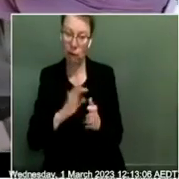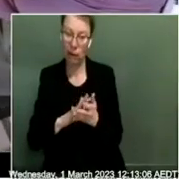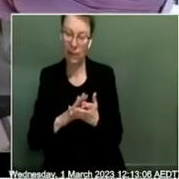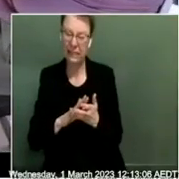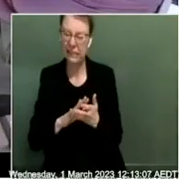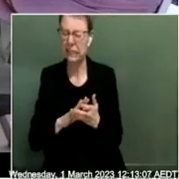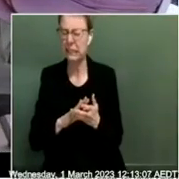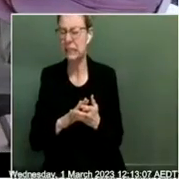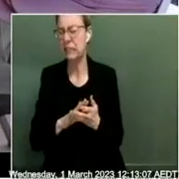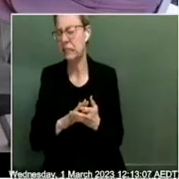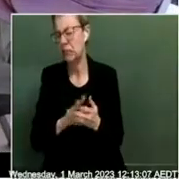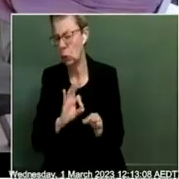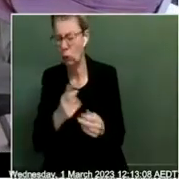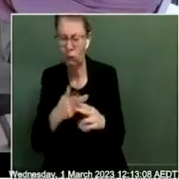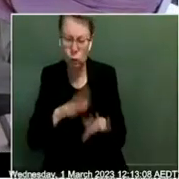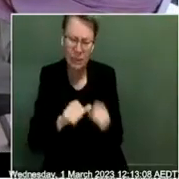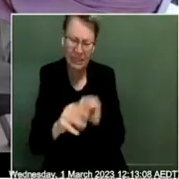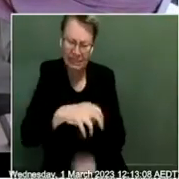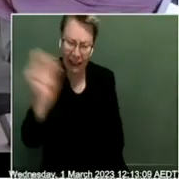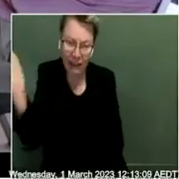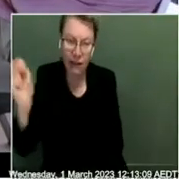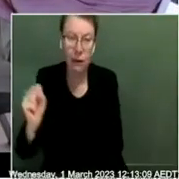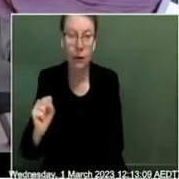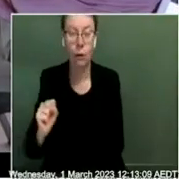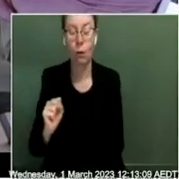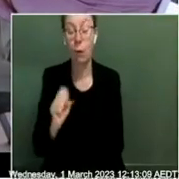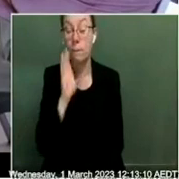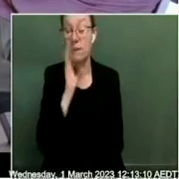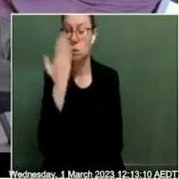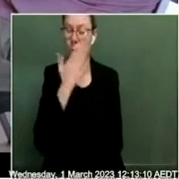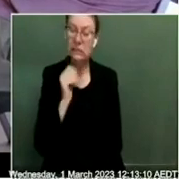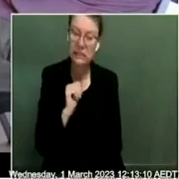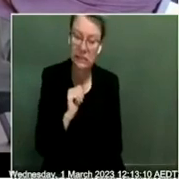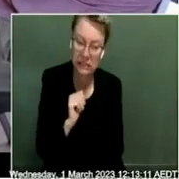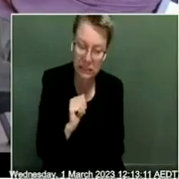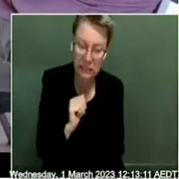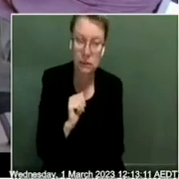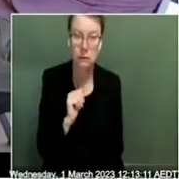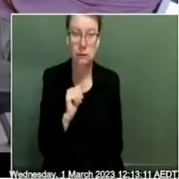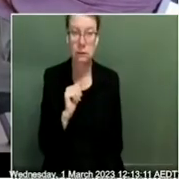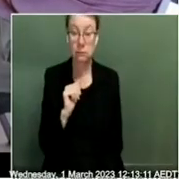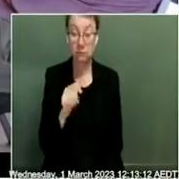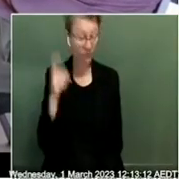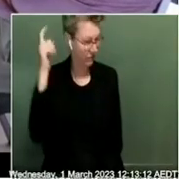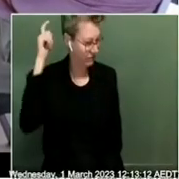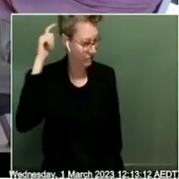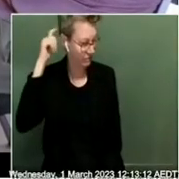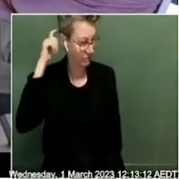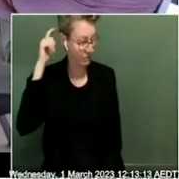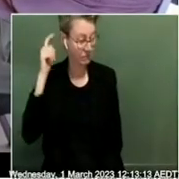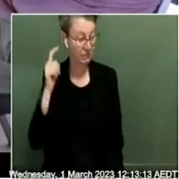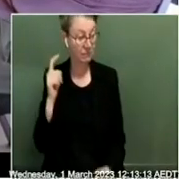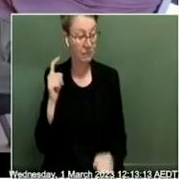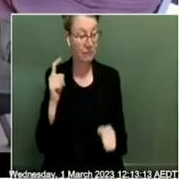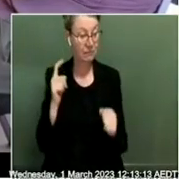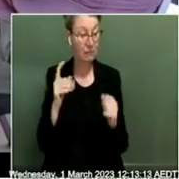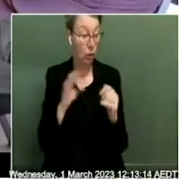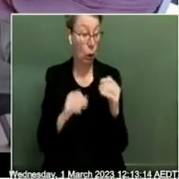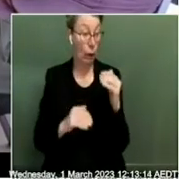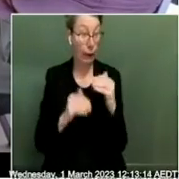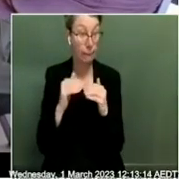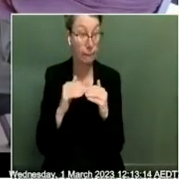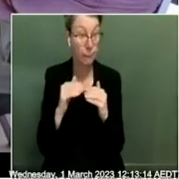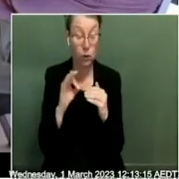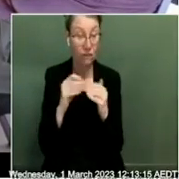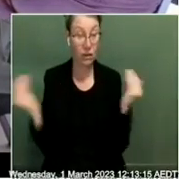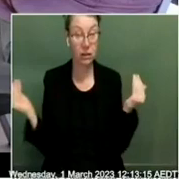you know, there'll be no close and no gap. Yeah. But there'll be no justice either. Yeah. So if the justice is honouring